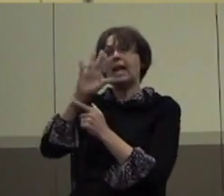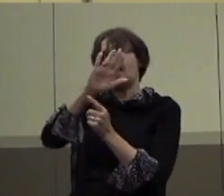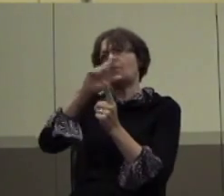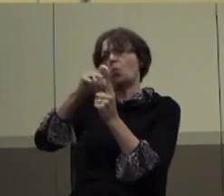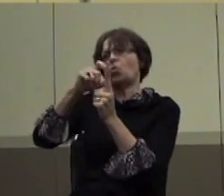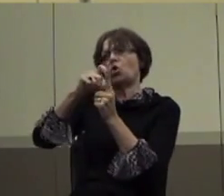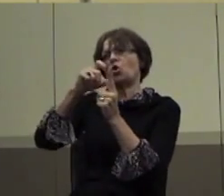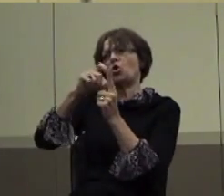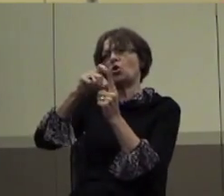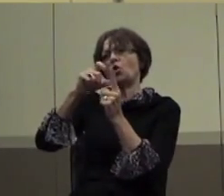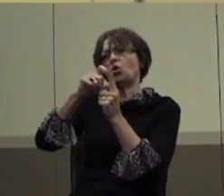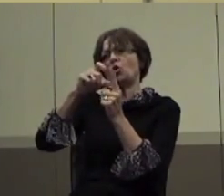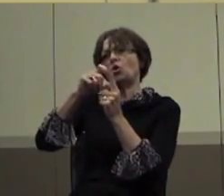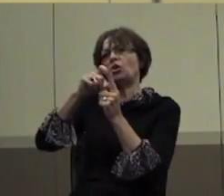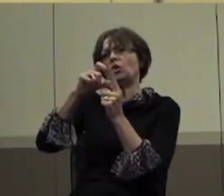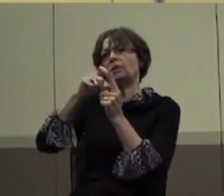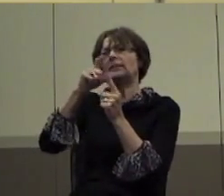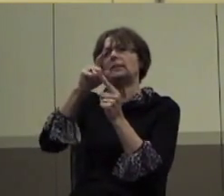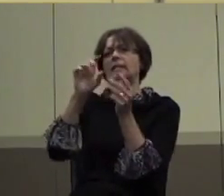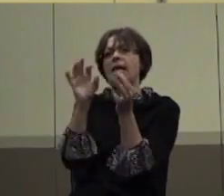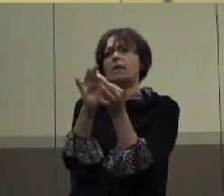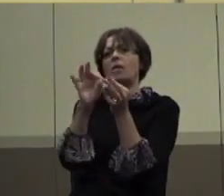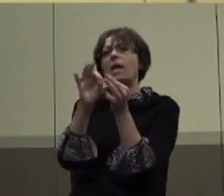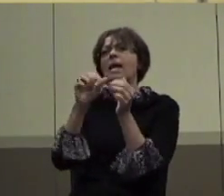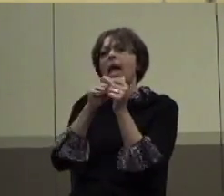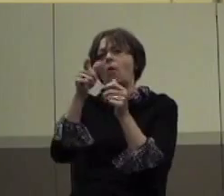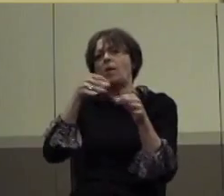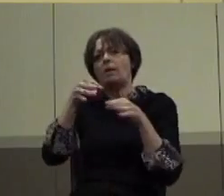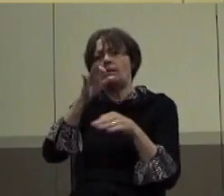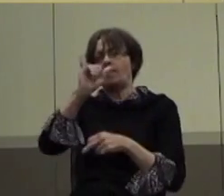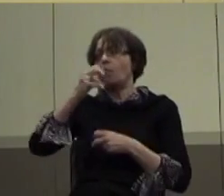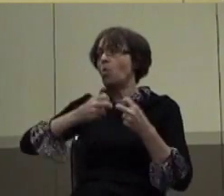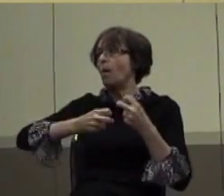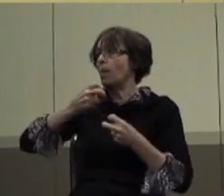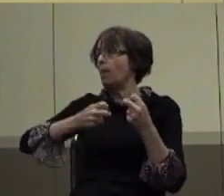want to see how they're laying this problem out.